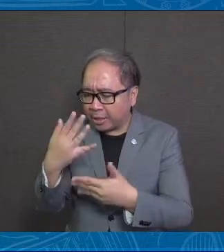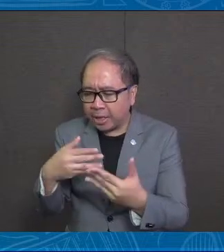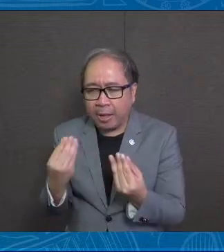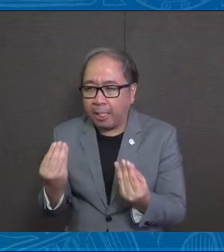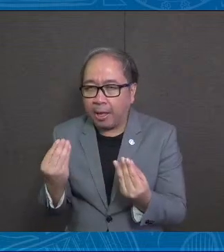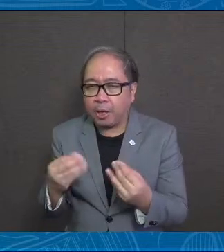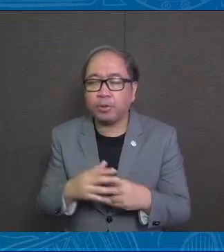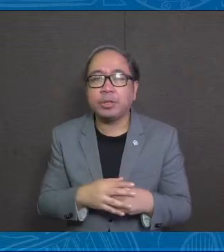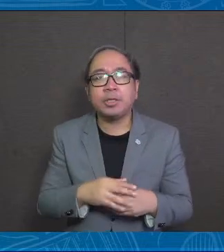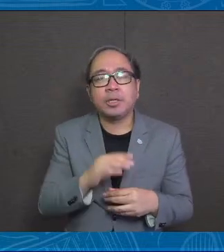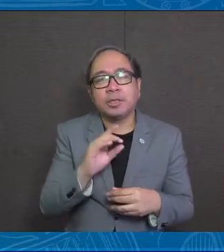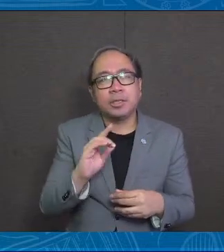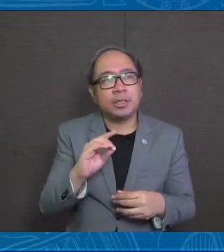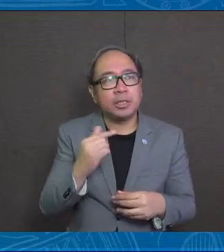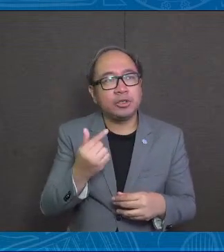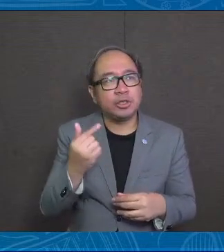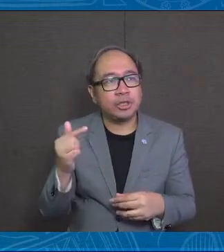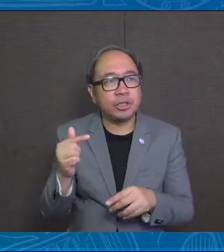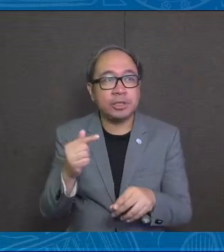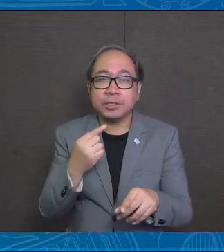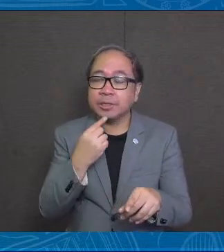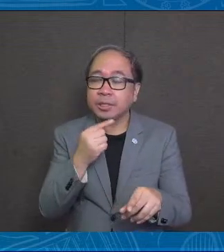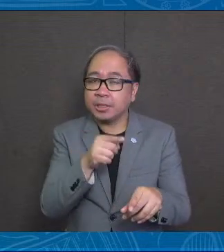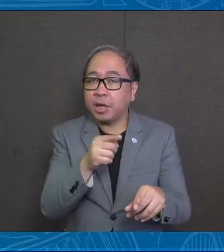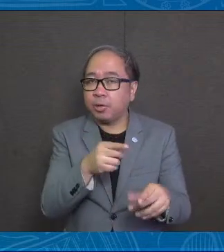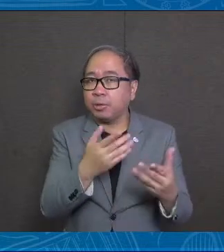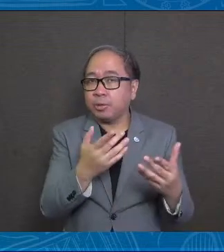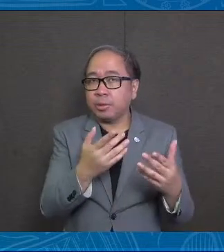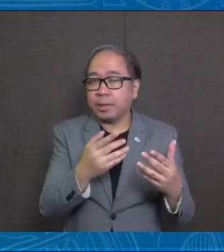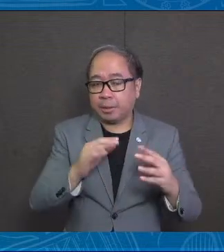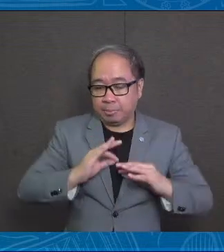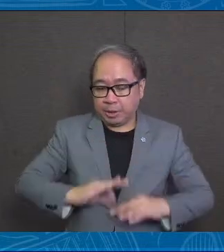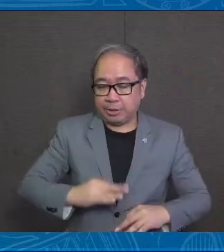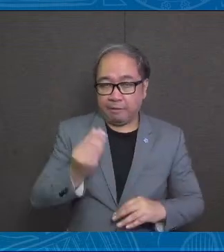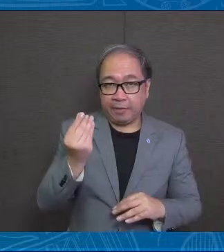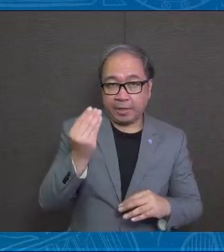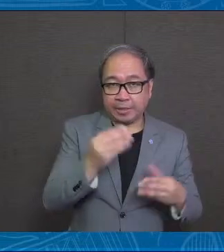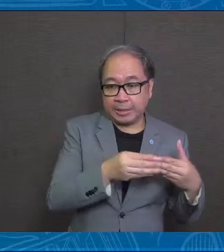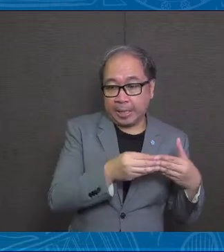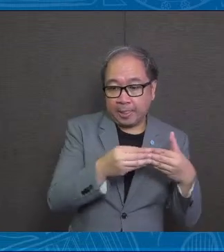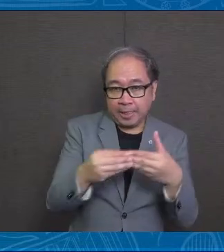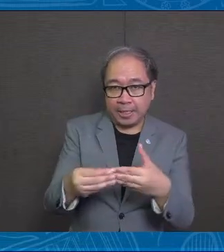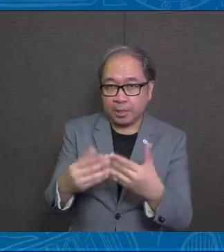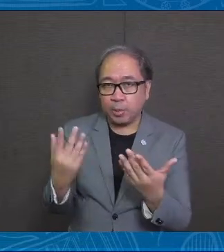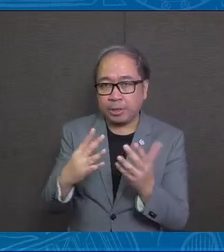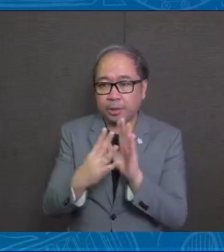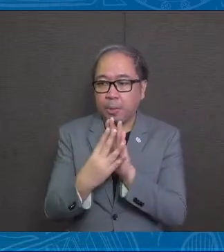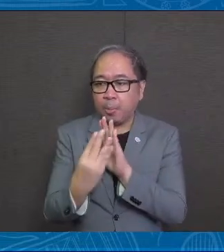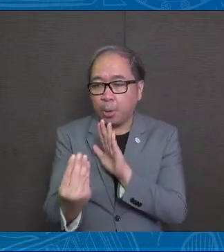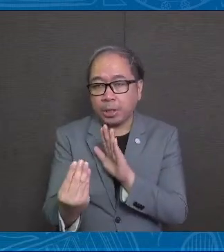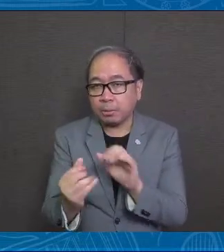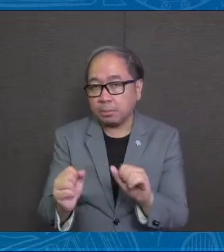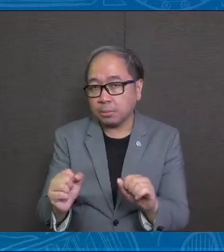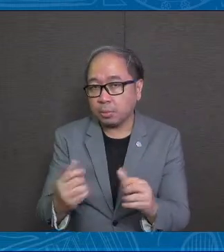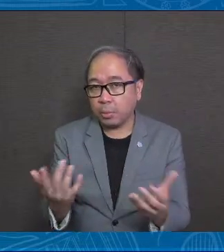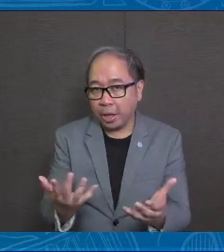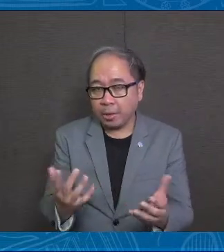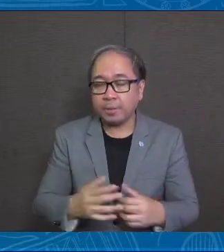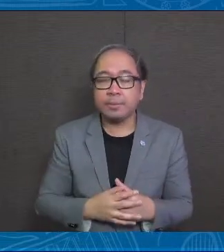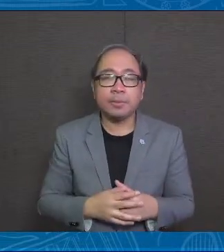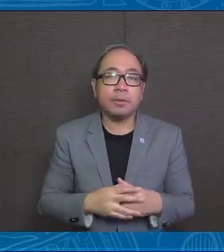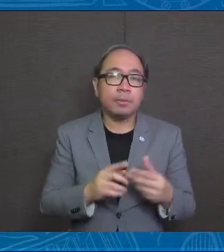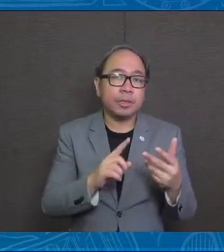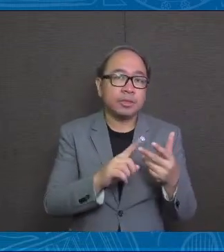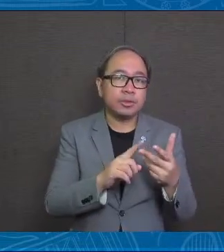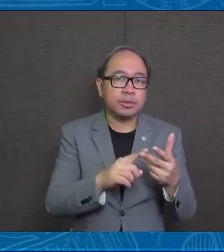The DDG mentioned about Ministry of Finance needing the tools to identify and the models, and also disclosing the